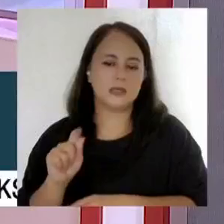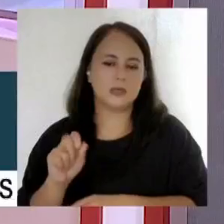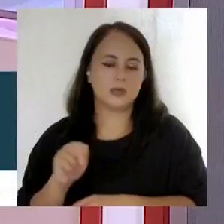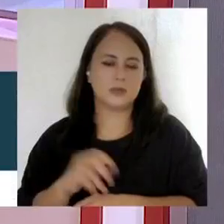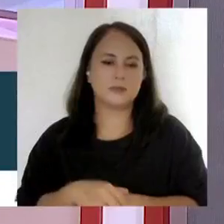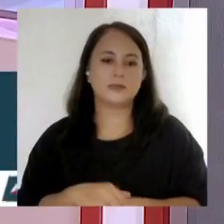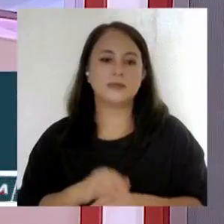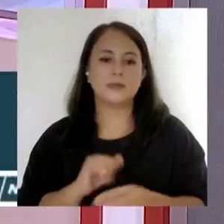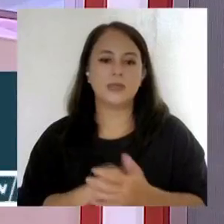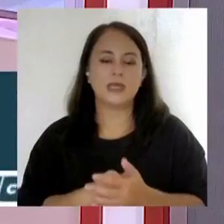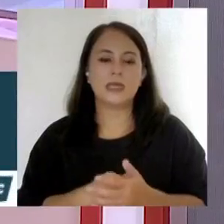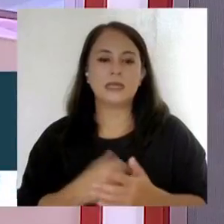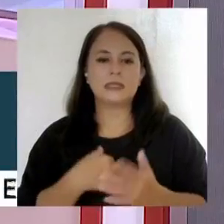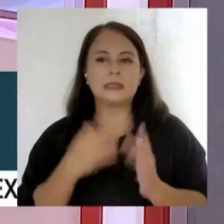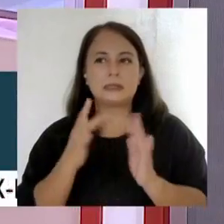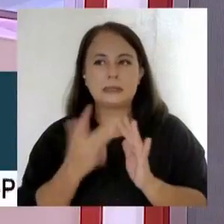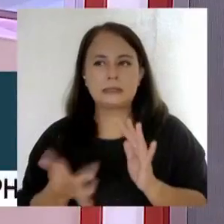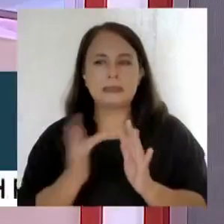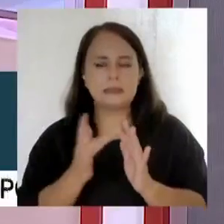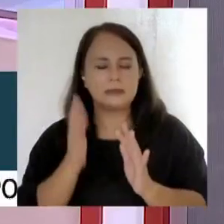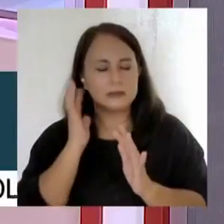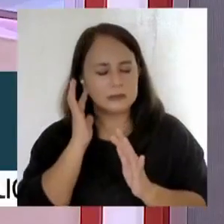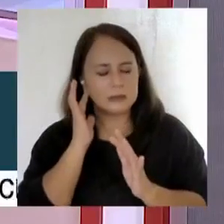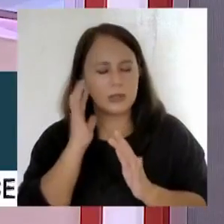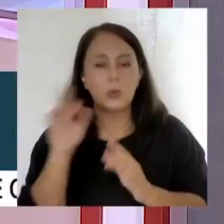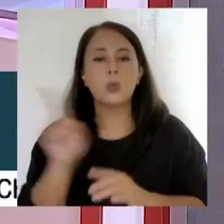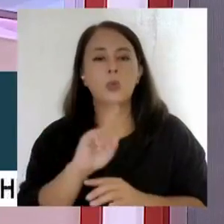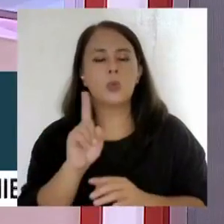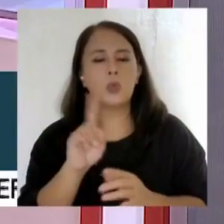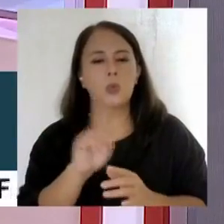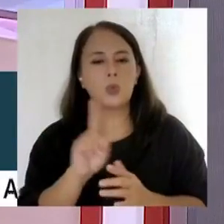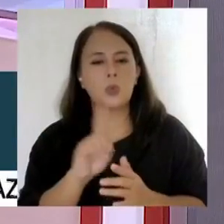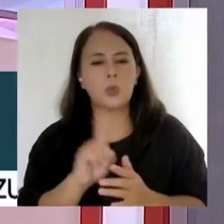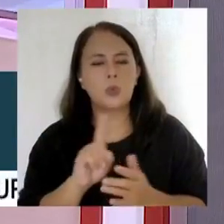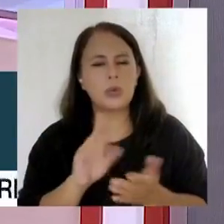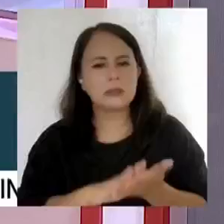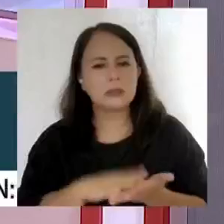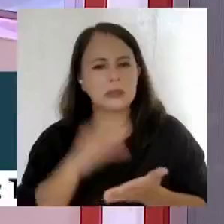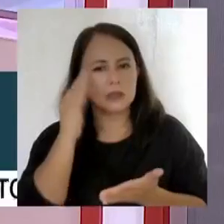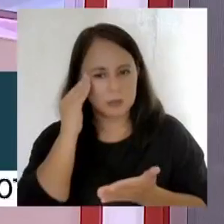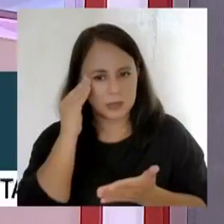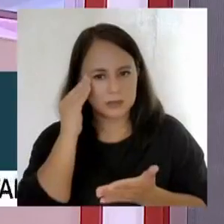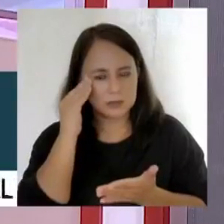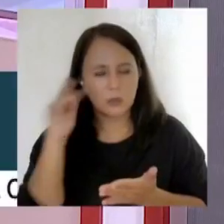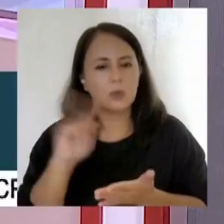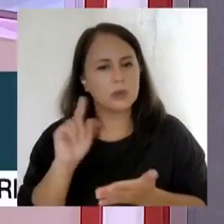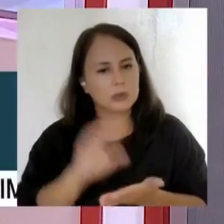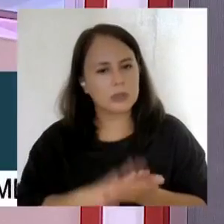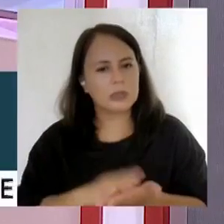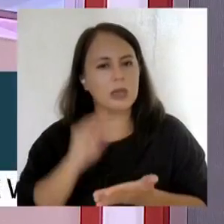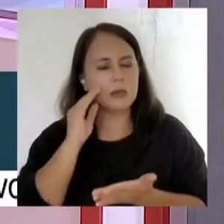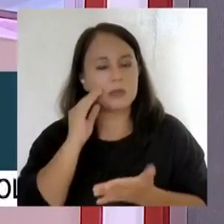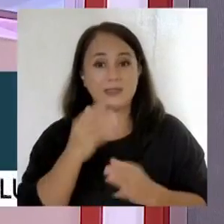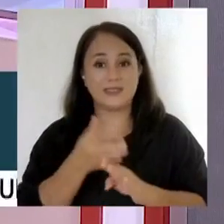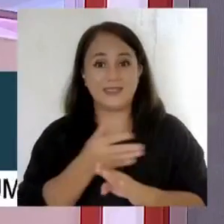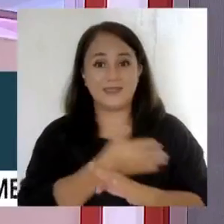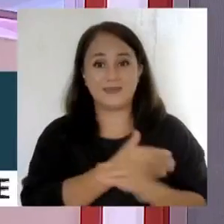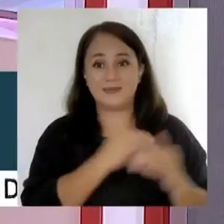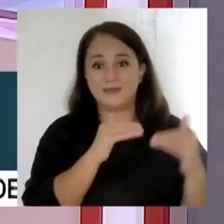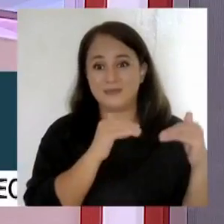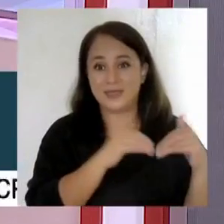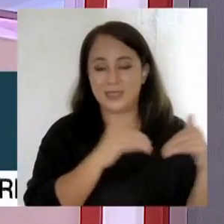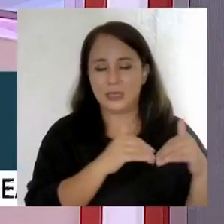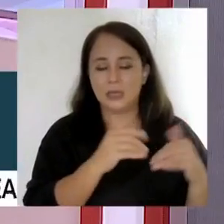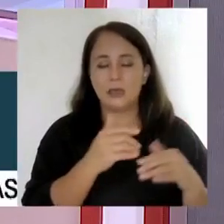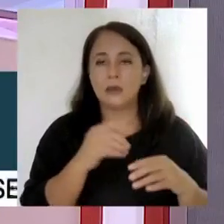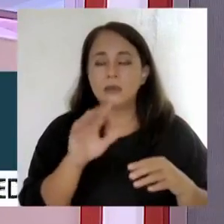Again, nawawala po kayo. Opo, Mayor, ano po yung nalaman ninyo? Meron ho pa ba kayong natuklasan during the preliminary conference na hindi nyo pa po